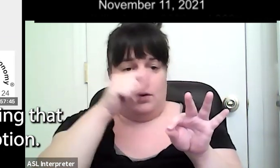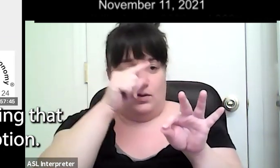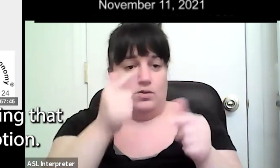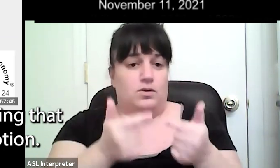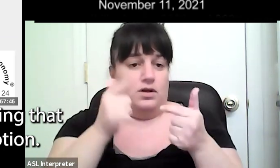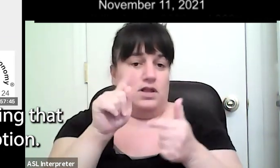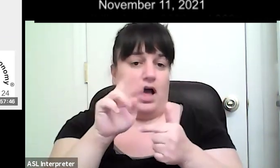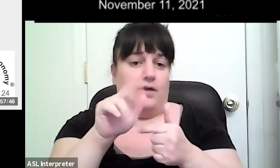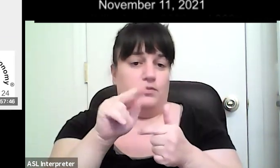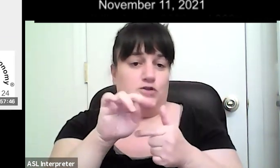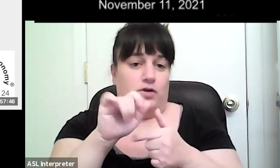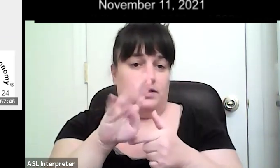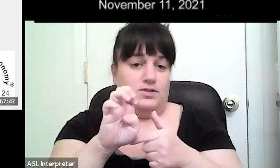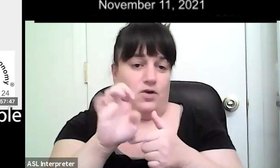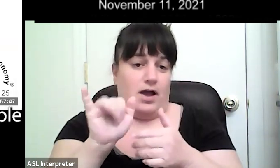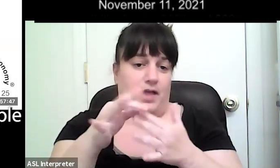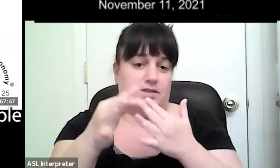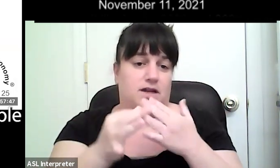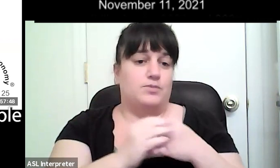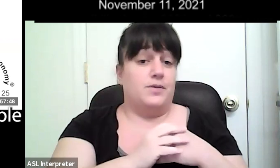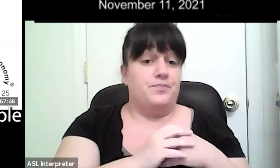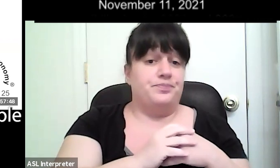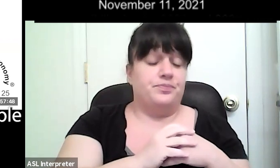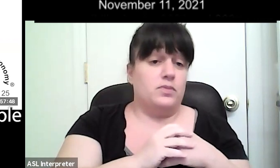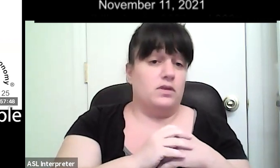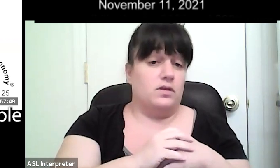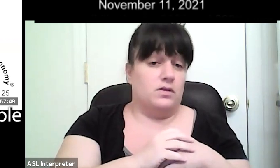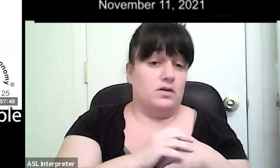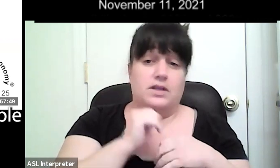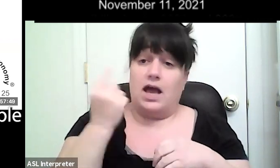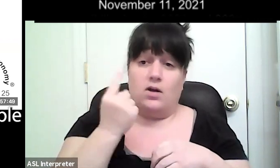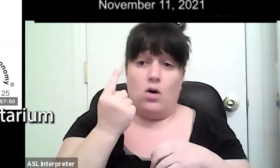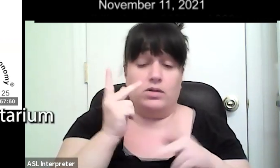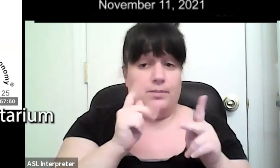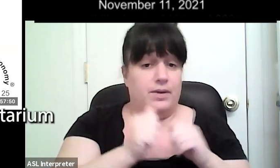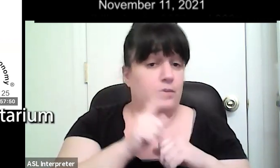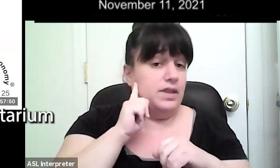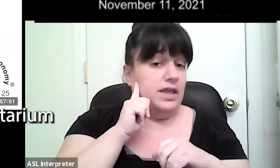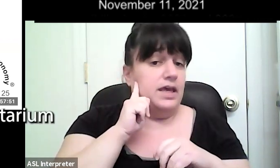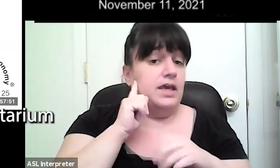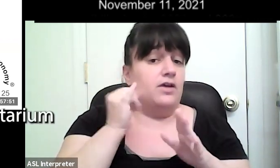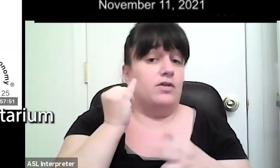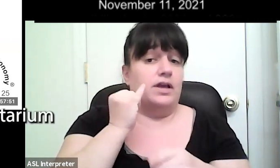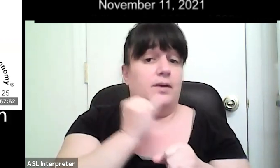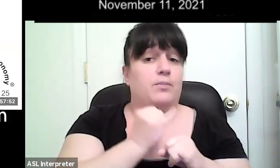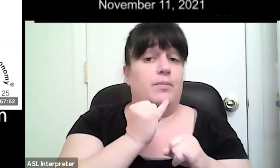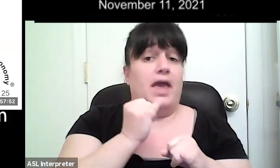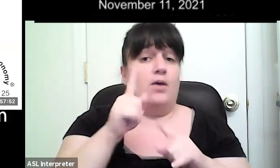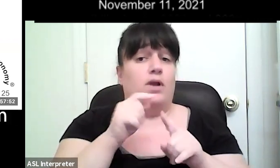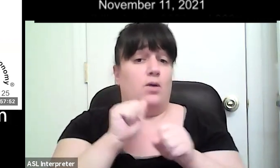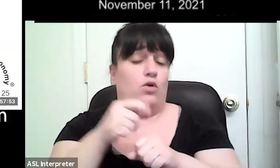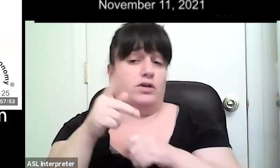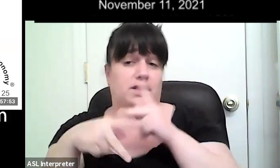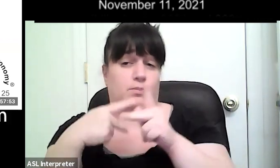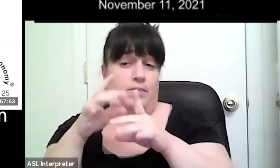Transcribe is an option. And also, it's not just for people hearing impaired. When I was working in the planetarium in Boston, we had a